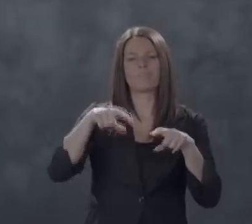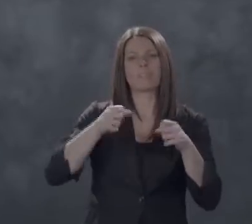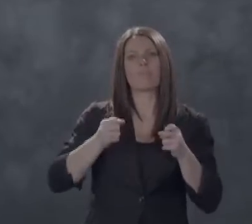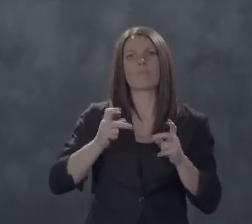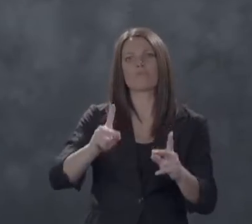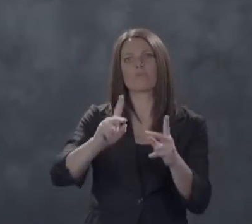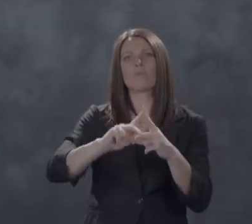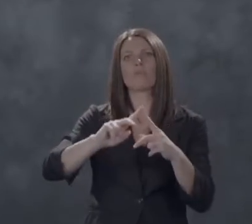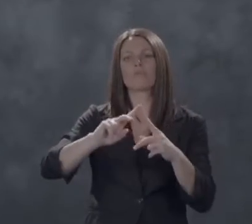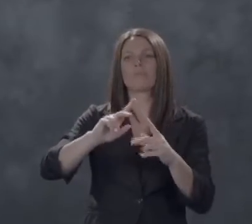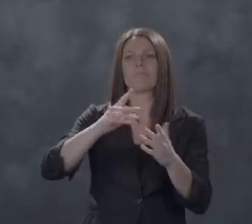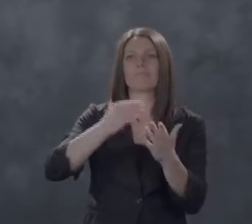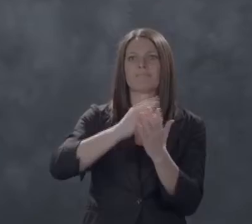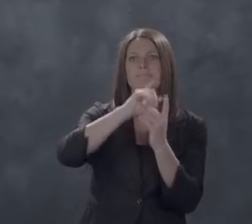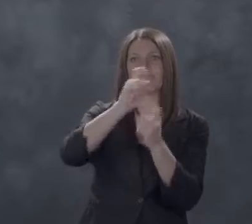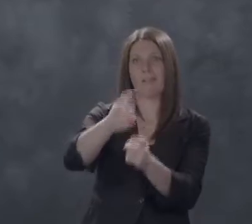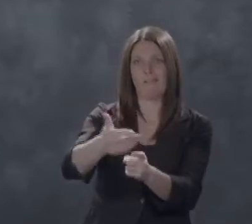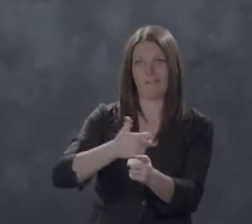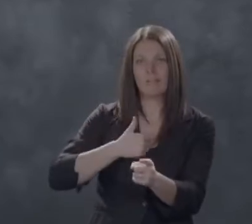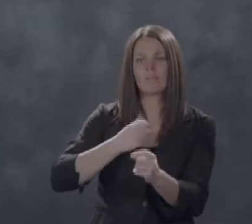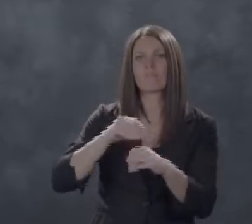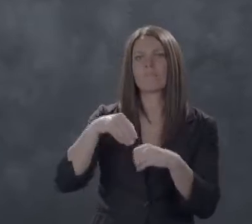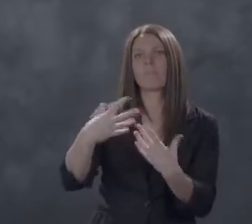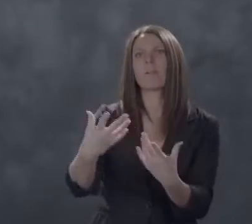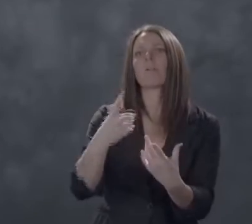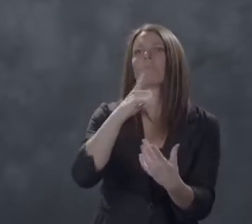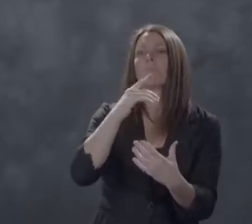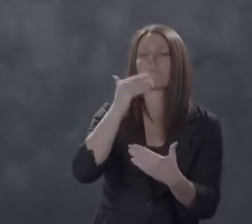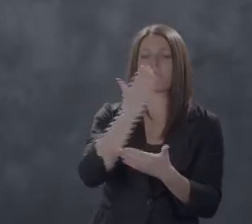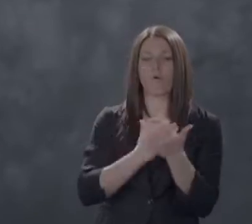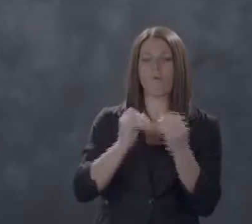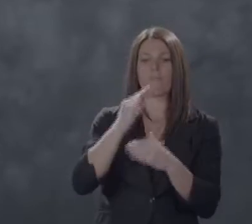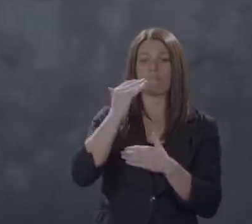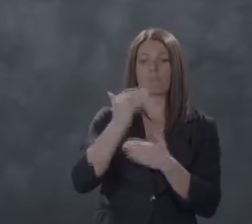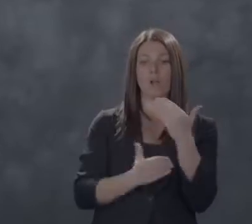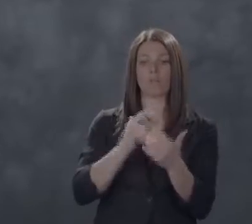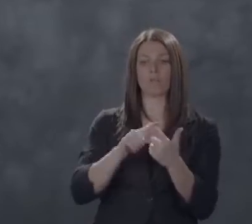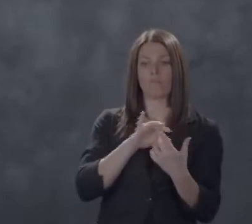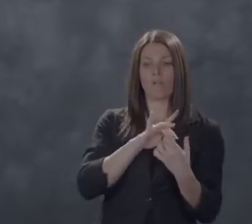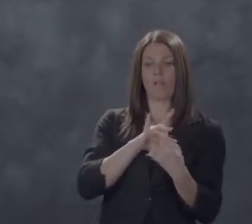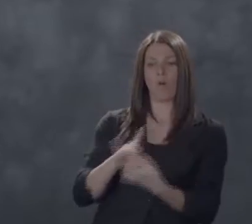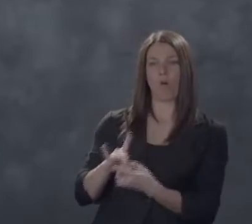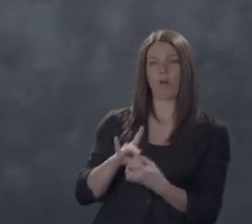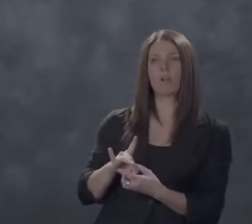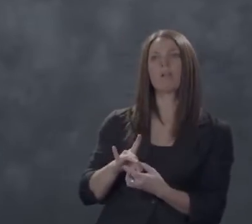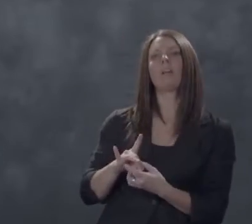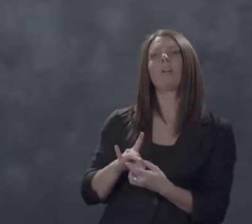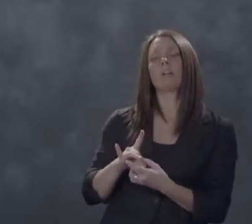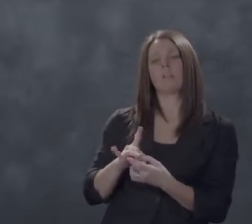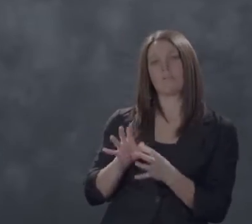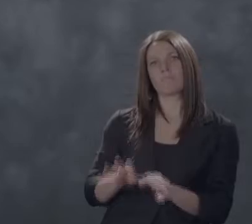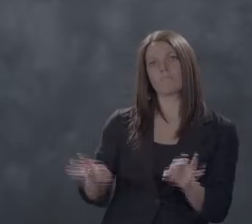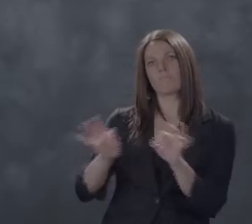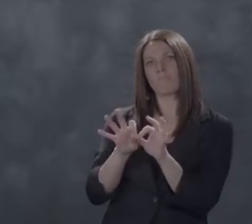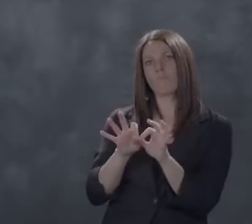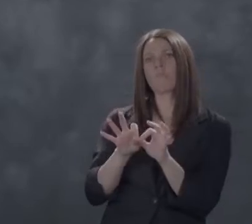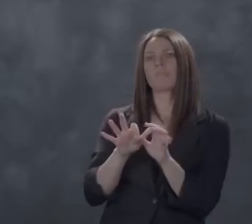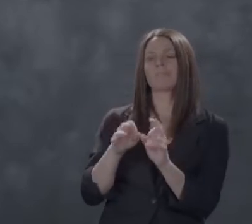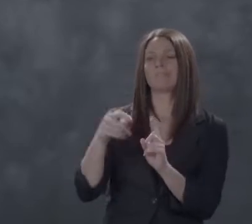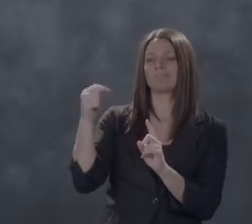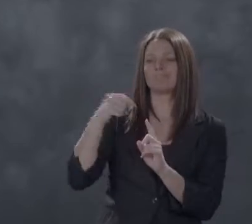to have this grant. Part of that process of being able to belong is having things that talk